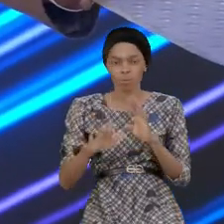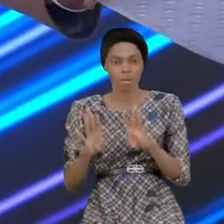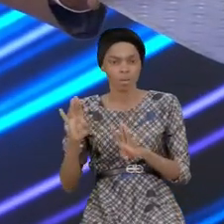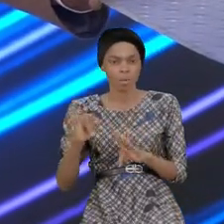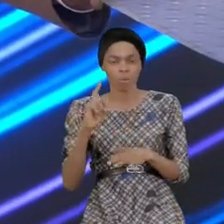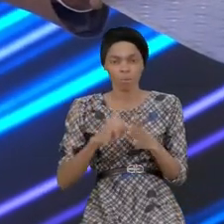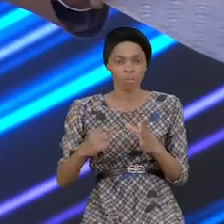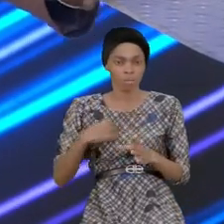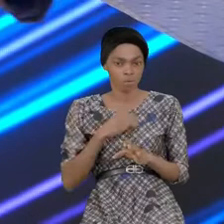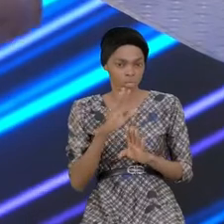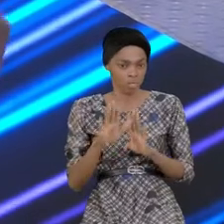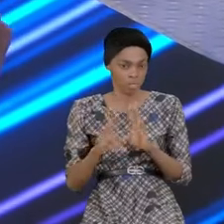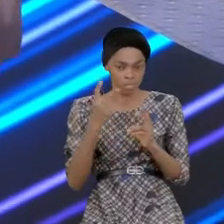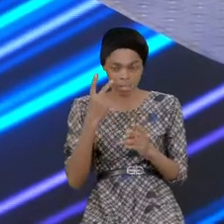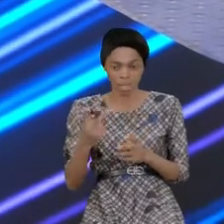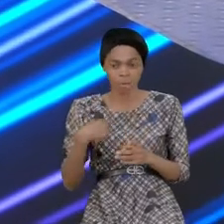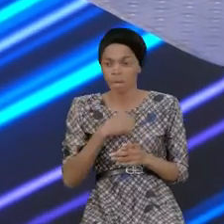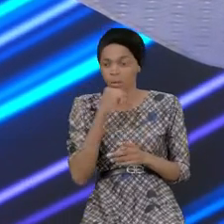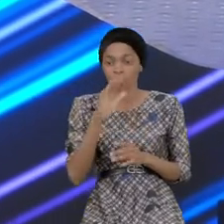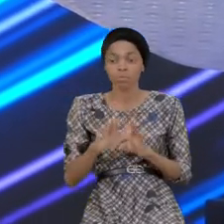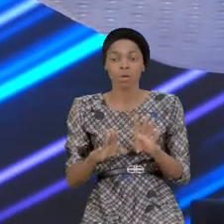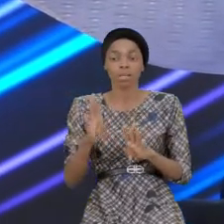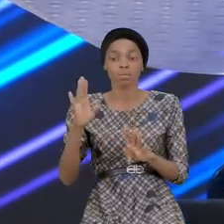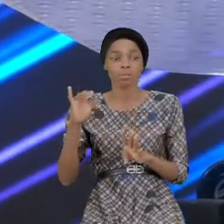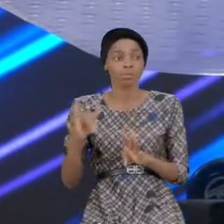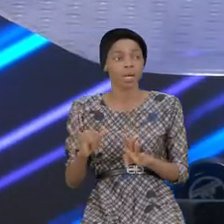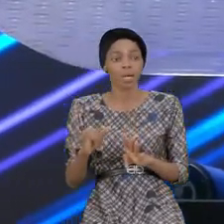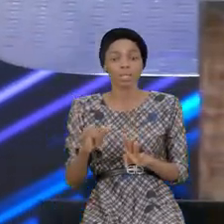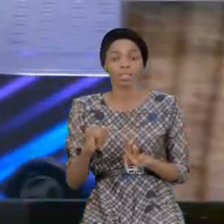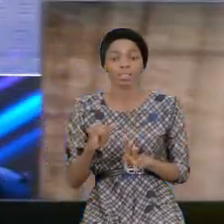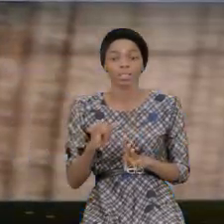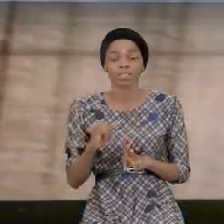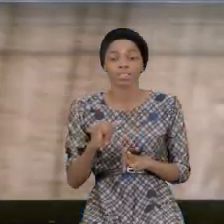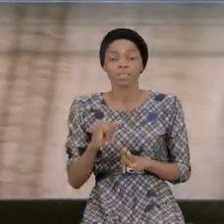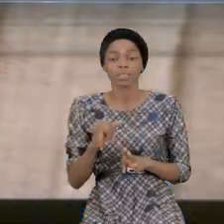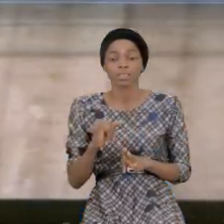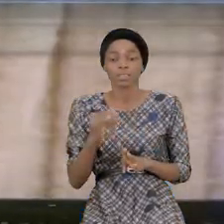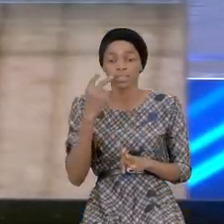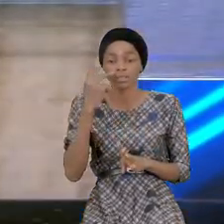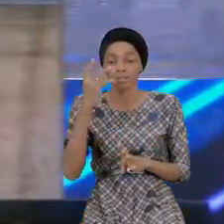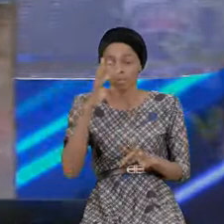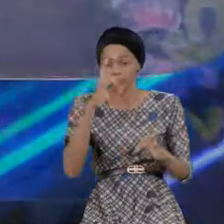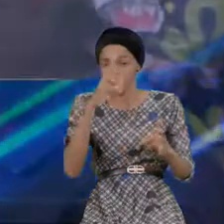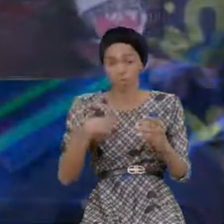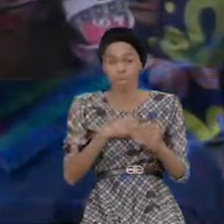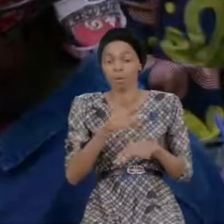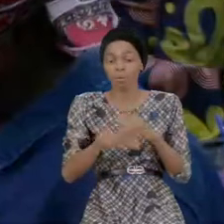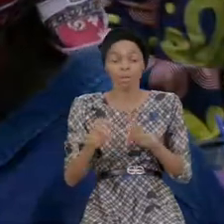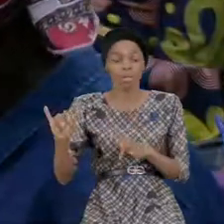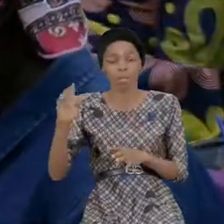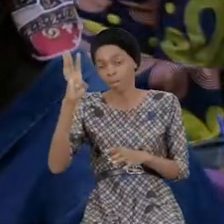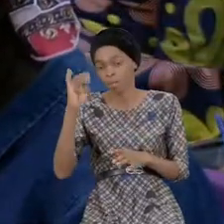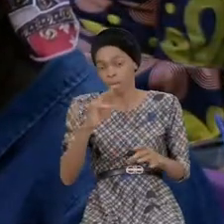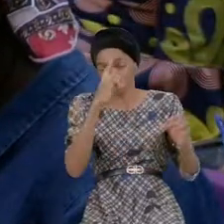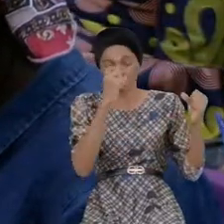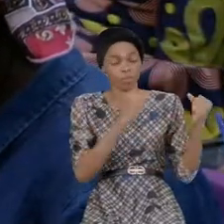We're not walking by sight. We're walking by faith. Titus chapter 3 verse 2. In